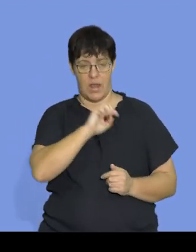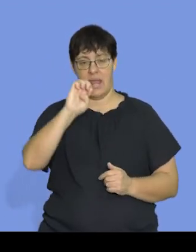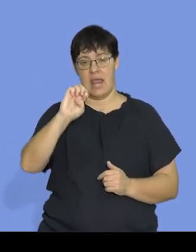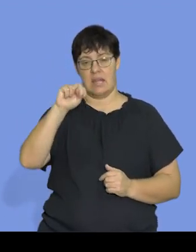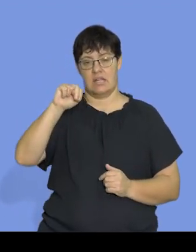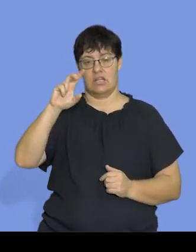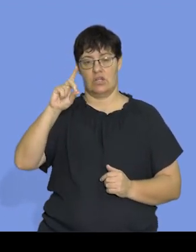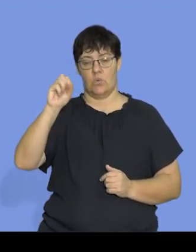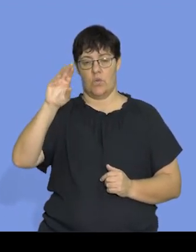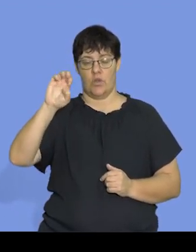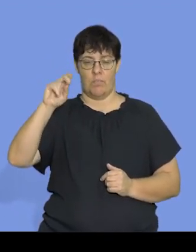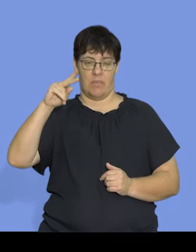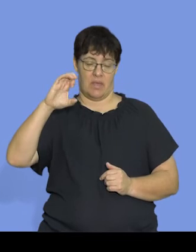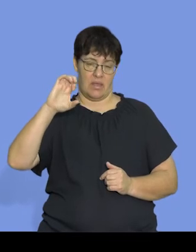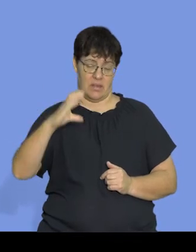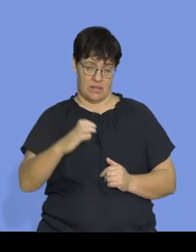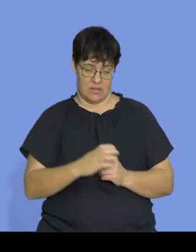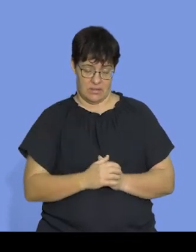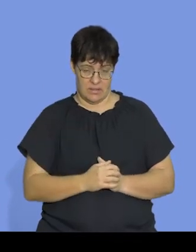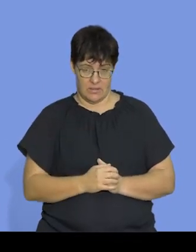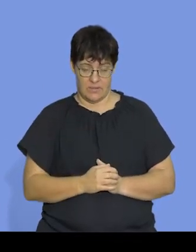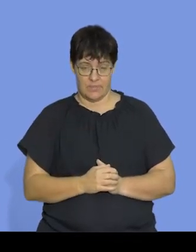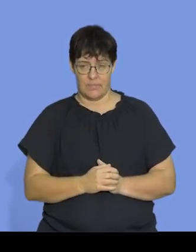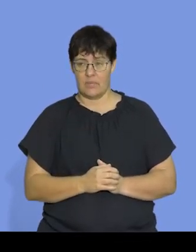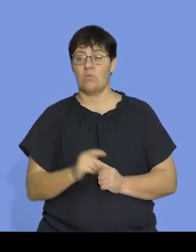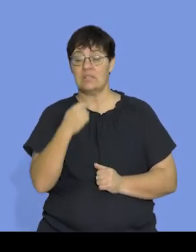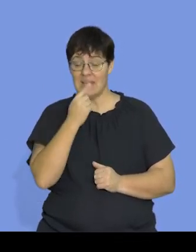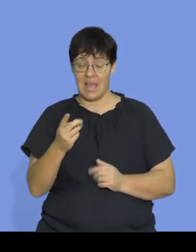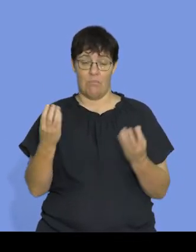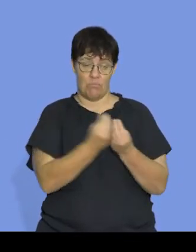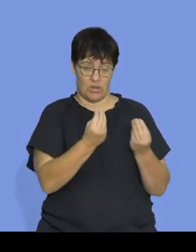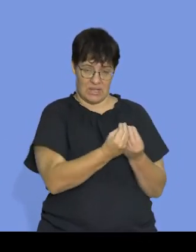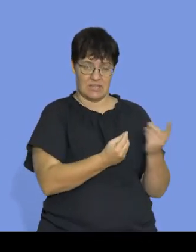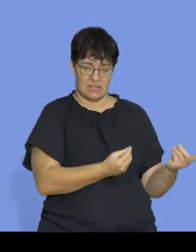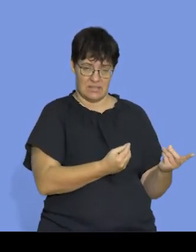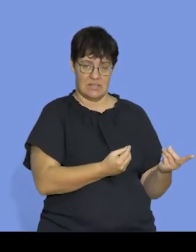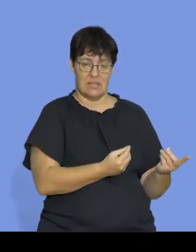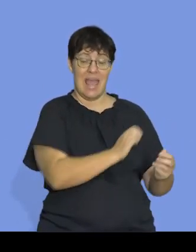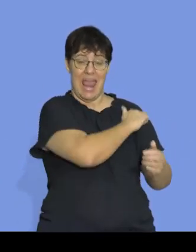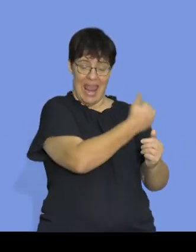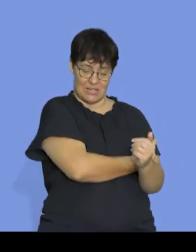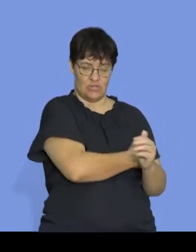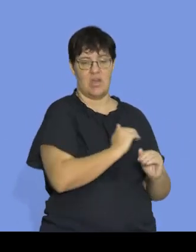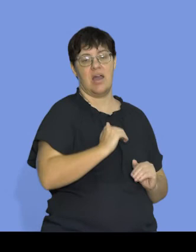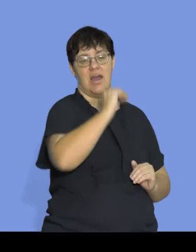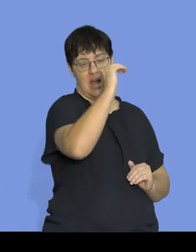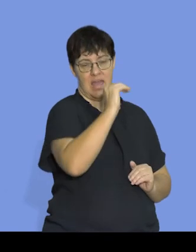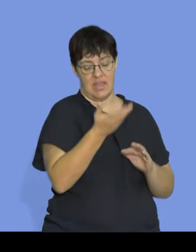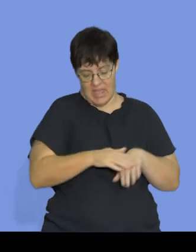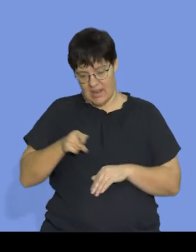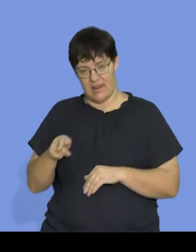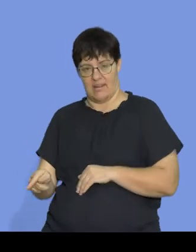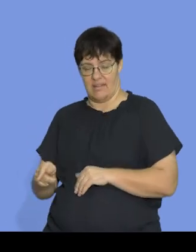endothermic reaction. So at the same time, we're saying that the products are at a higher energy level than the reactants. That's why we are